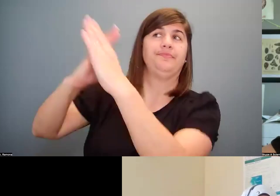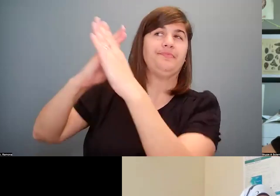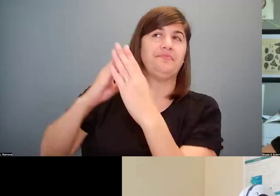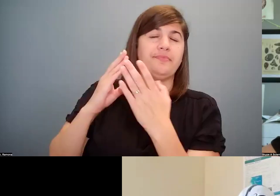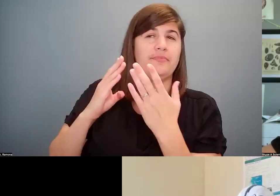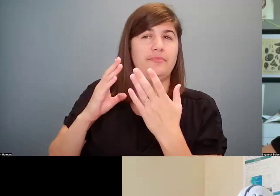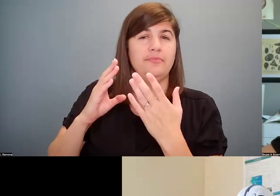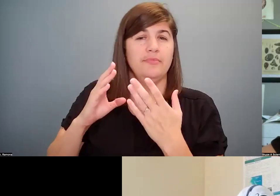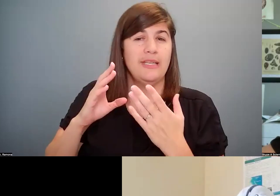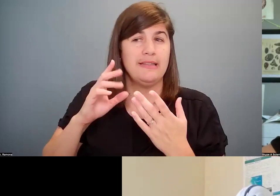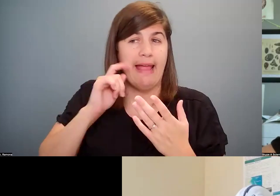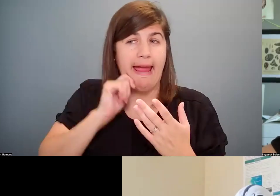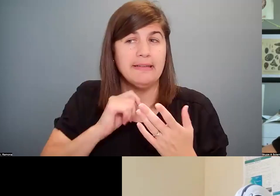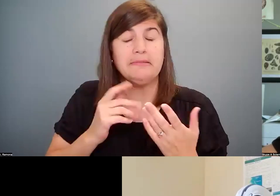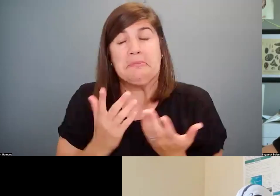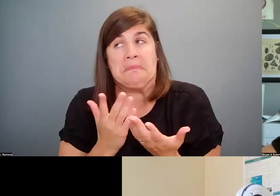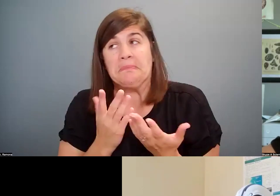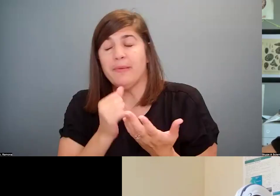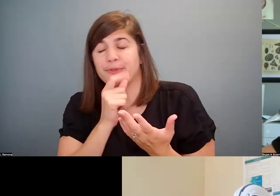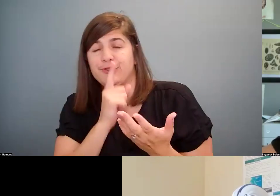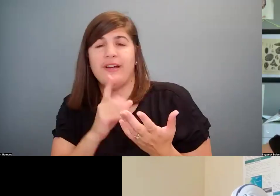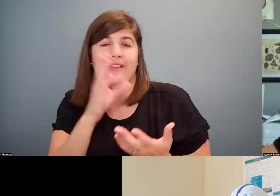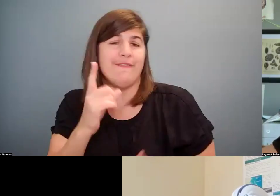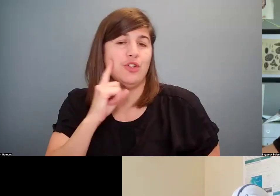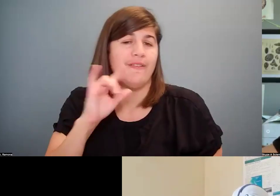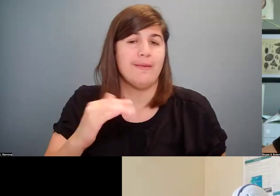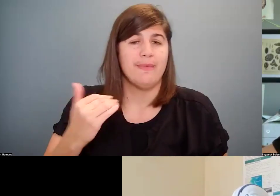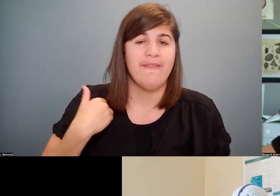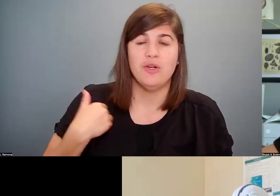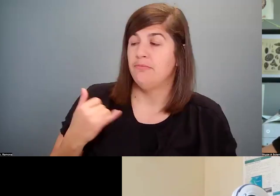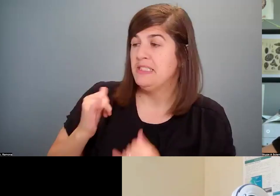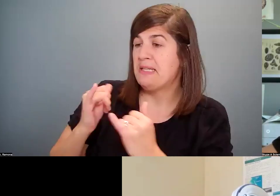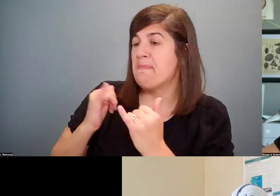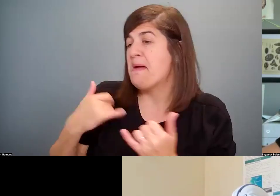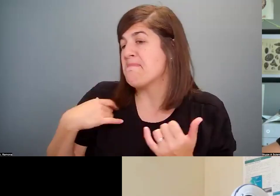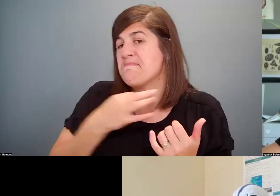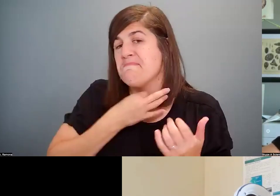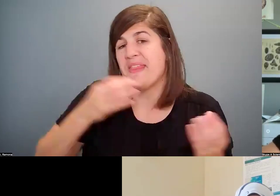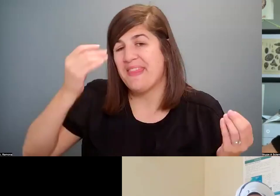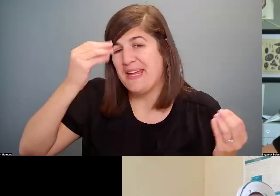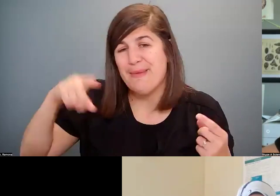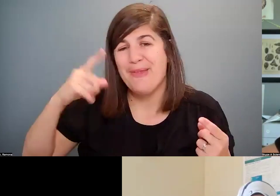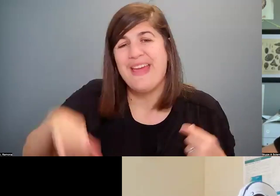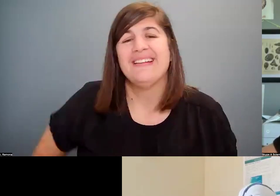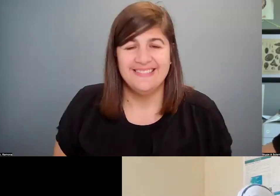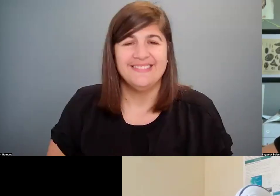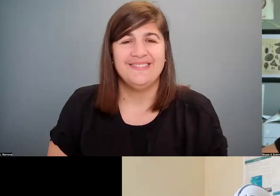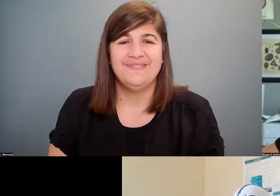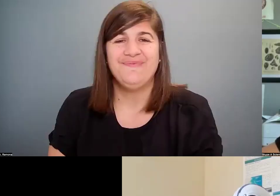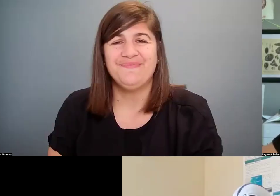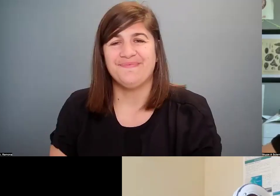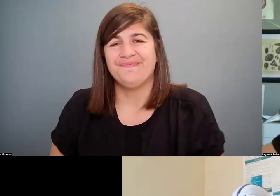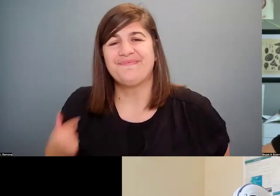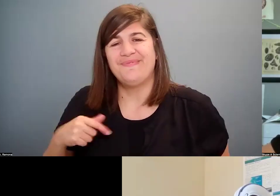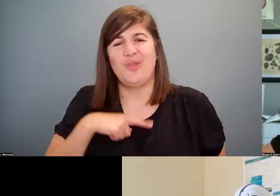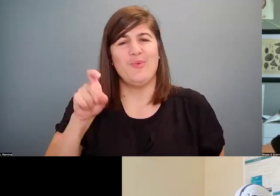sure about a suntan. I've never heard of that in whales. I haven't heard of it either. I just was thinking about it. Okay. Something to explore Um, now. yeah, we'll have to look